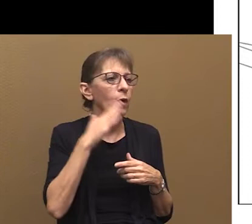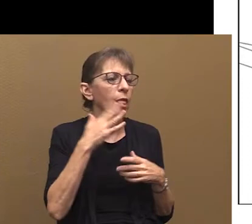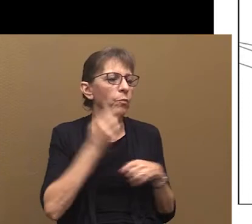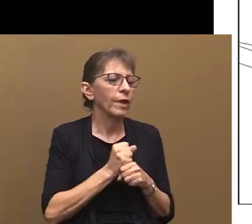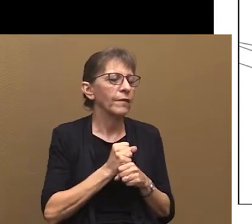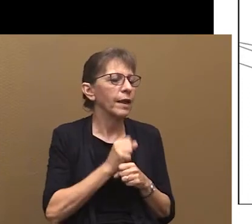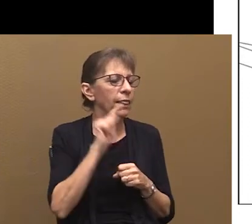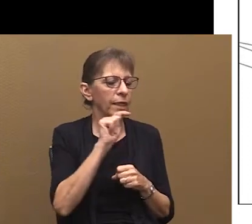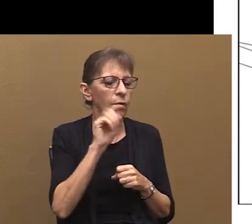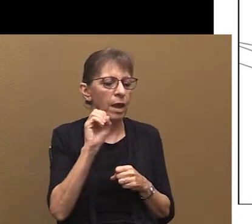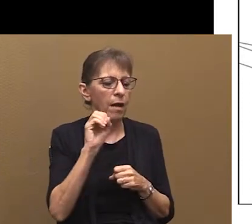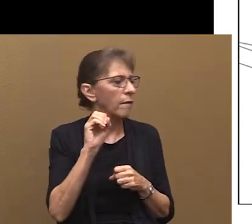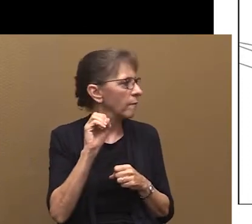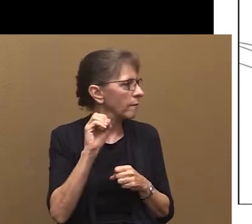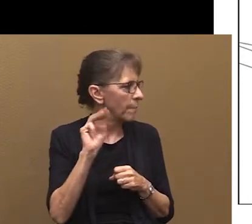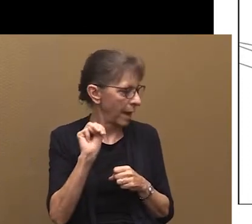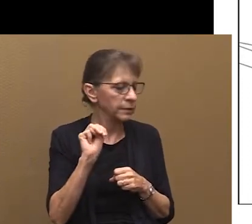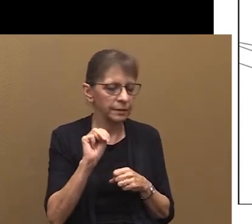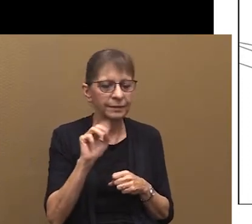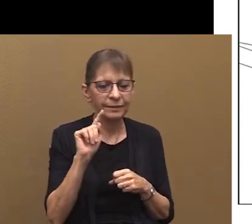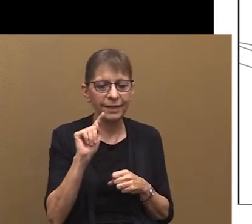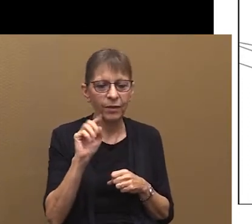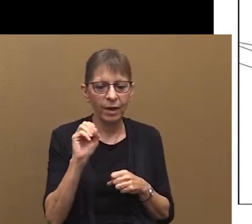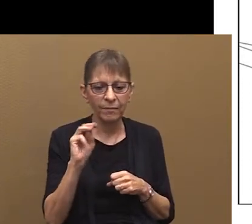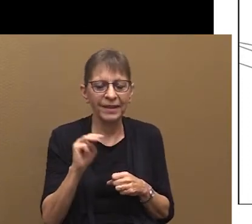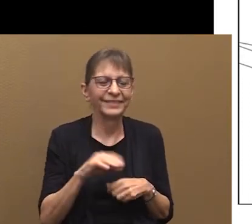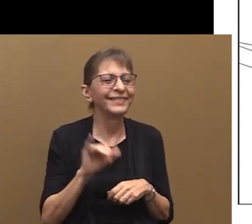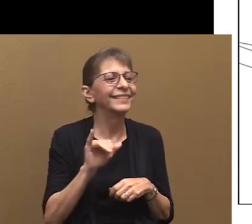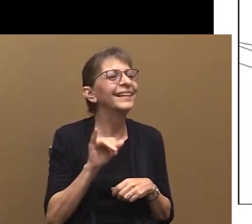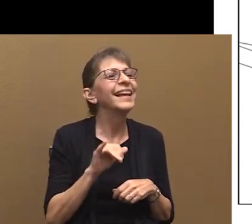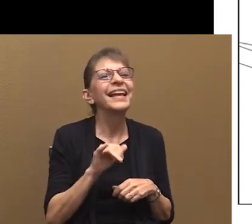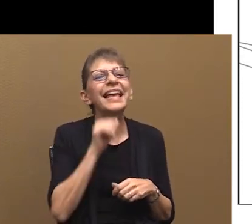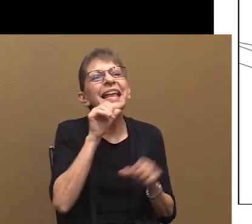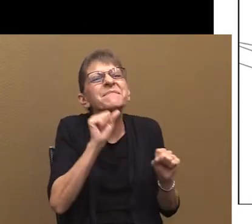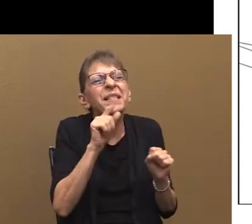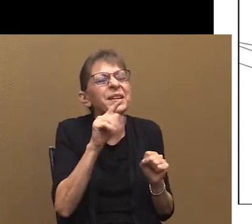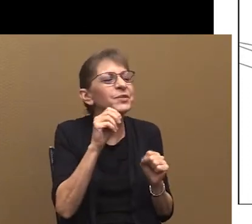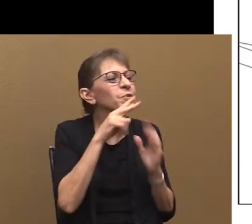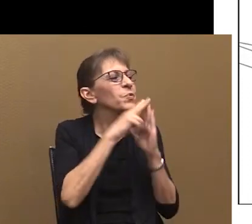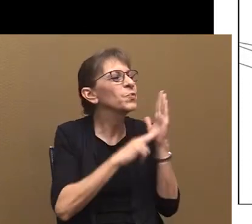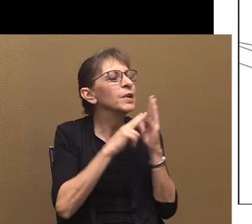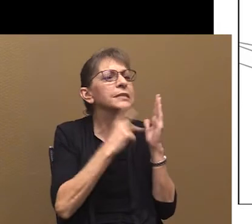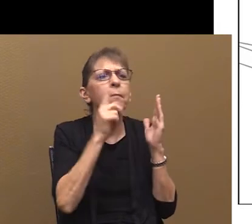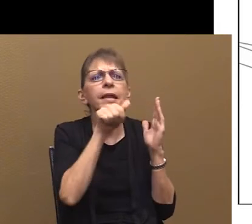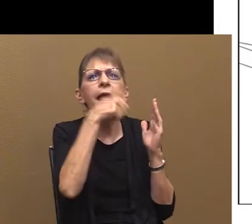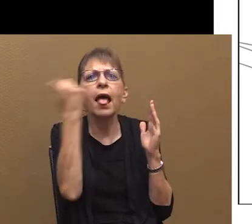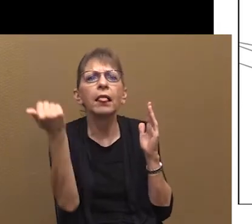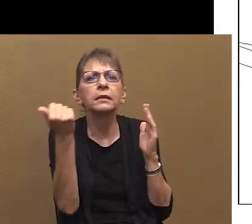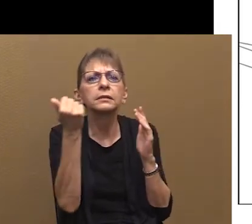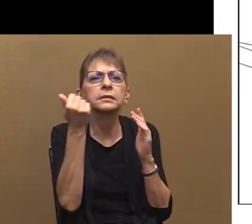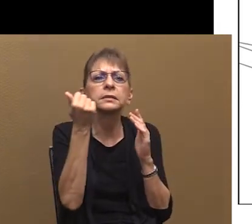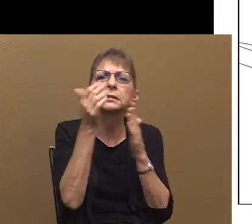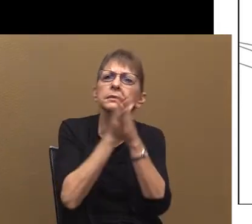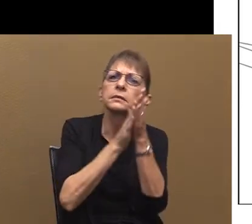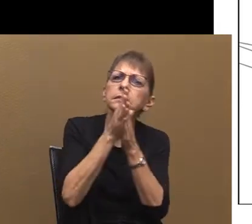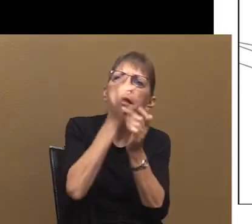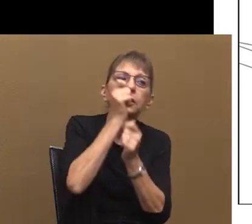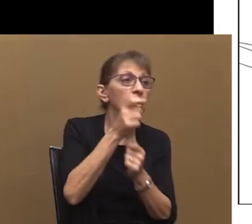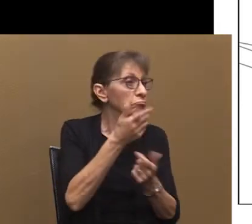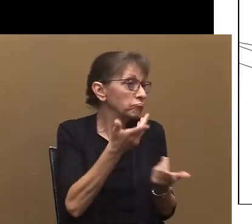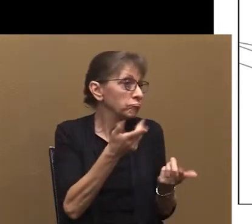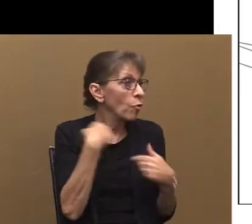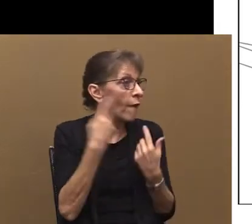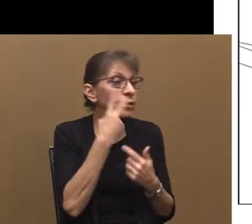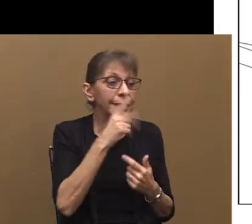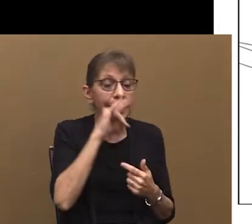theory of mind challenges, is the inability to read somebody else's interests. Do you ever